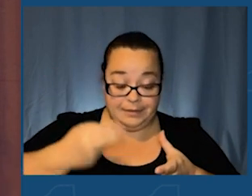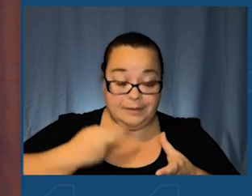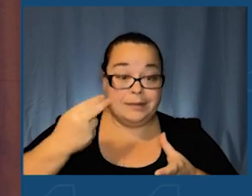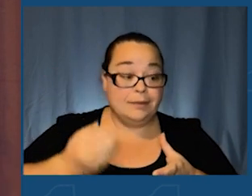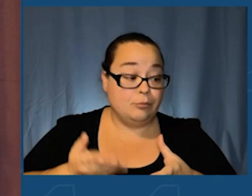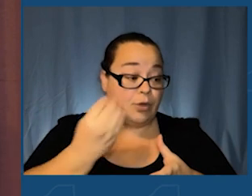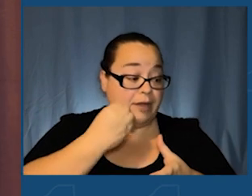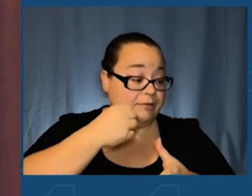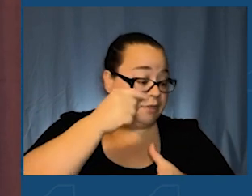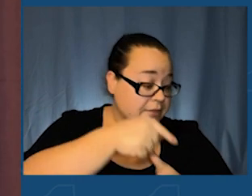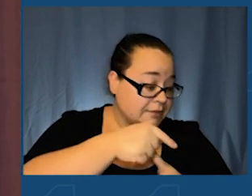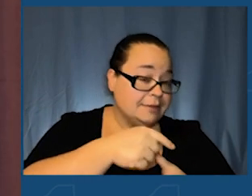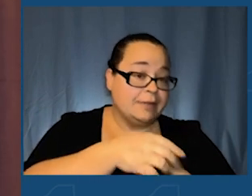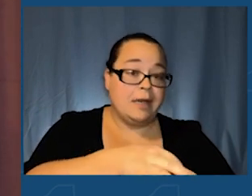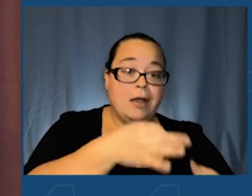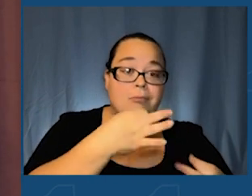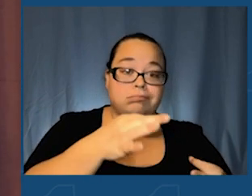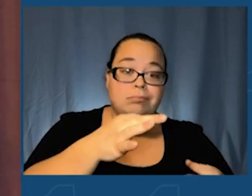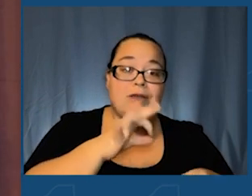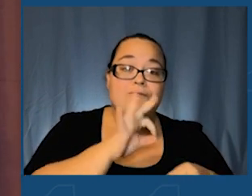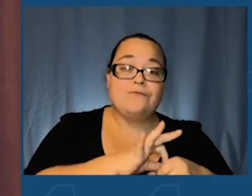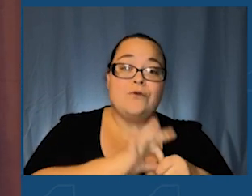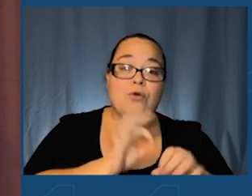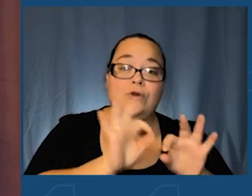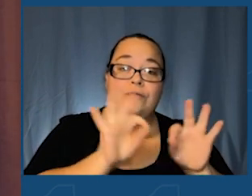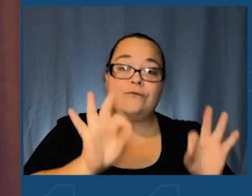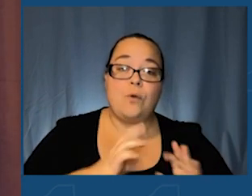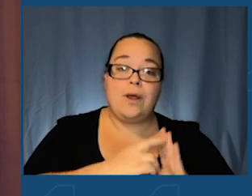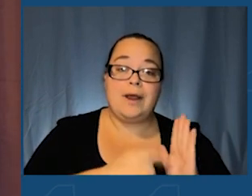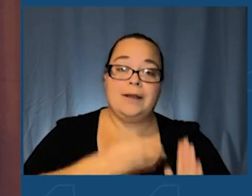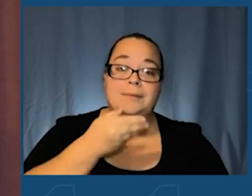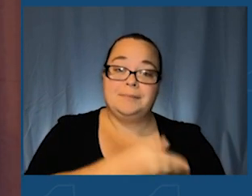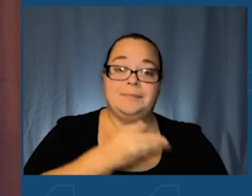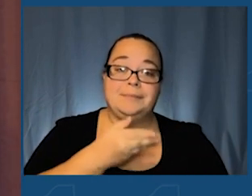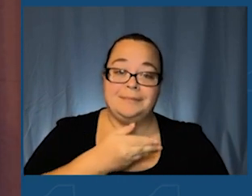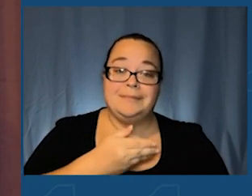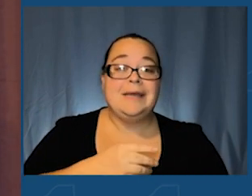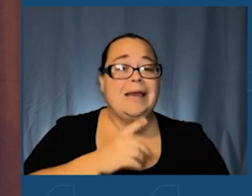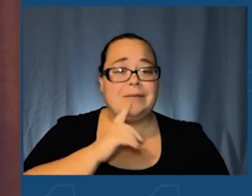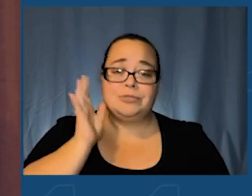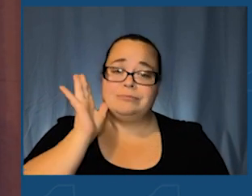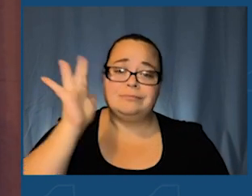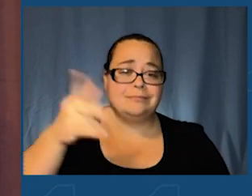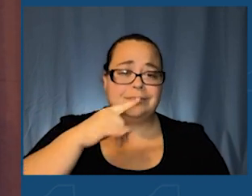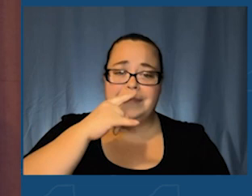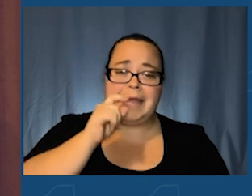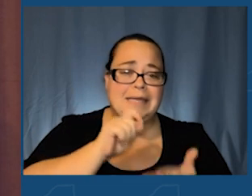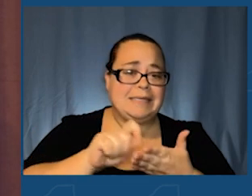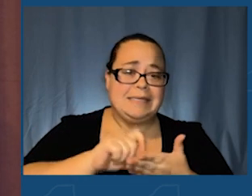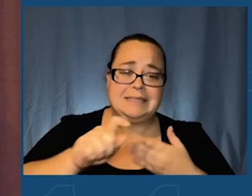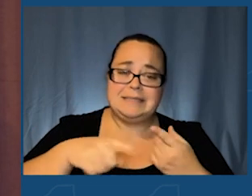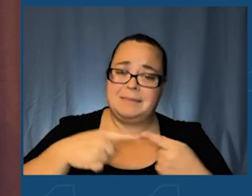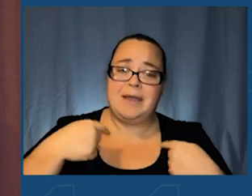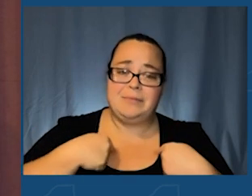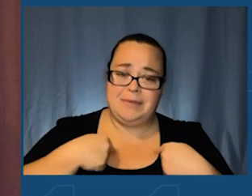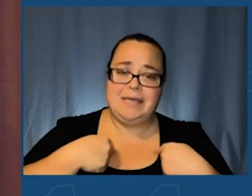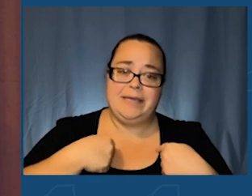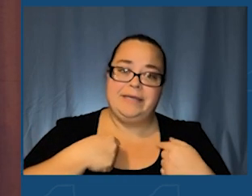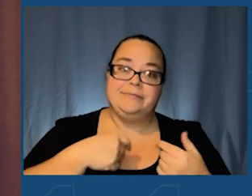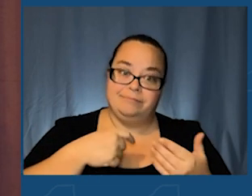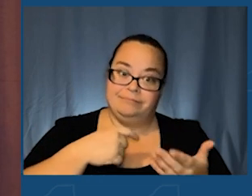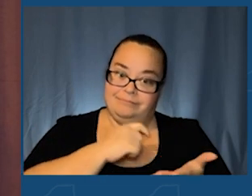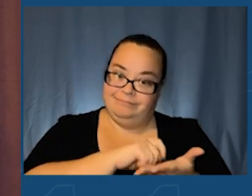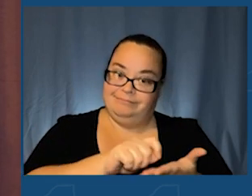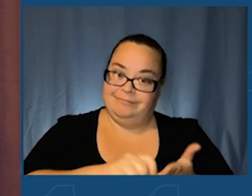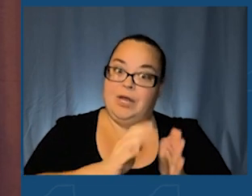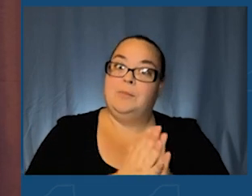mom I was. There'll be books written about me, about my kids someday, I'm sure. But let's do more in civic education.